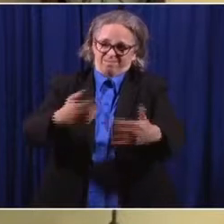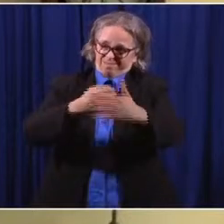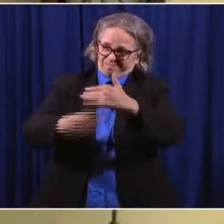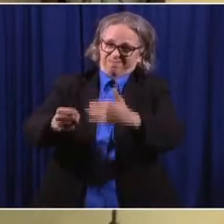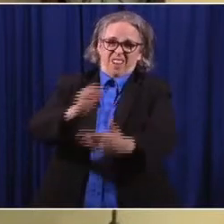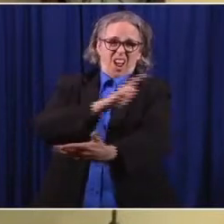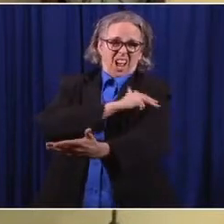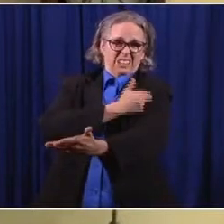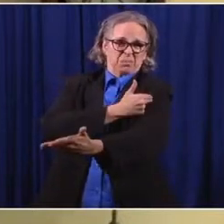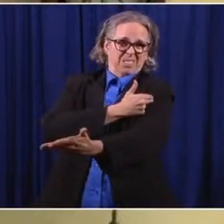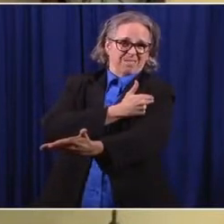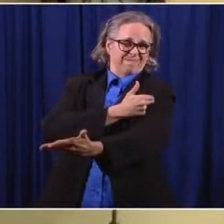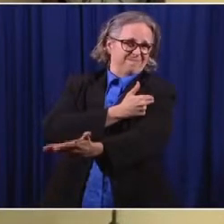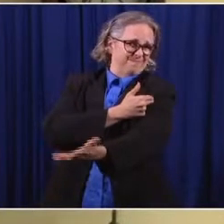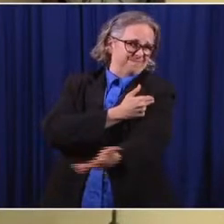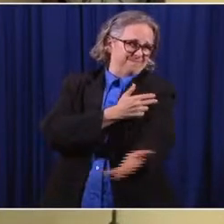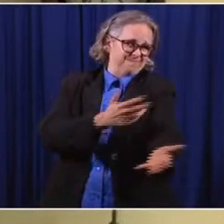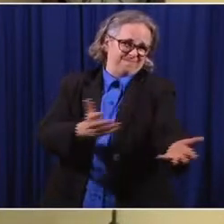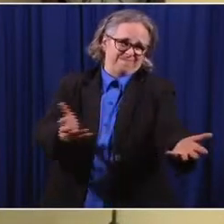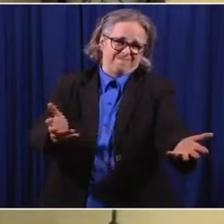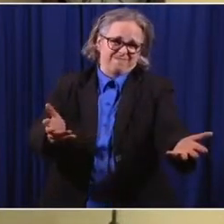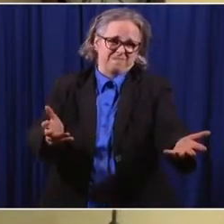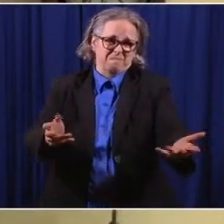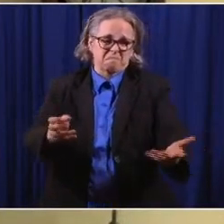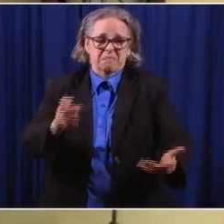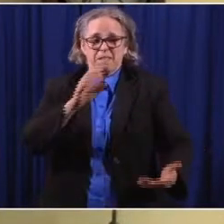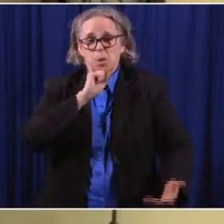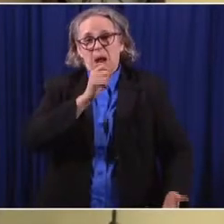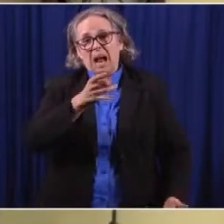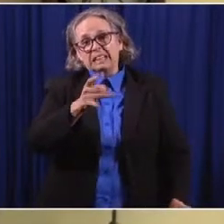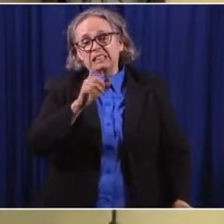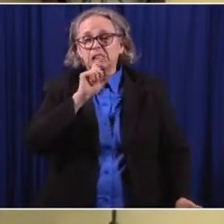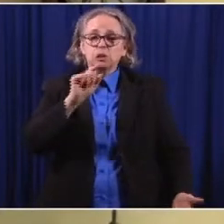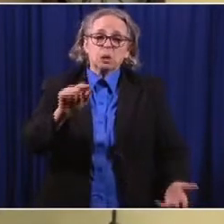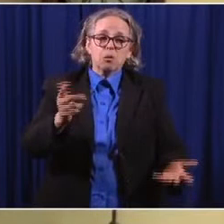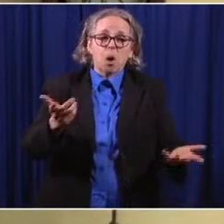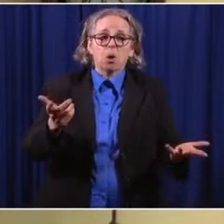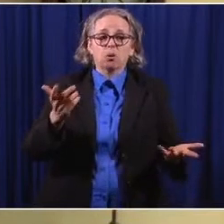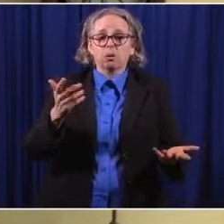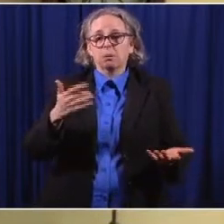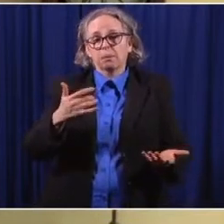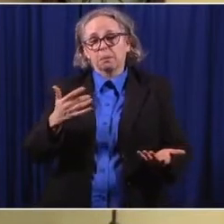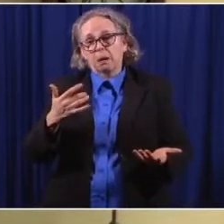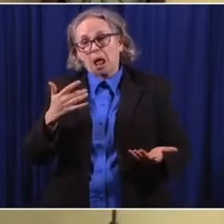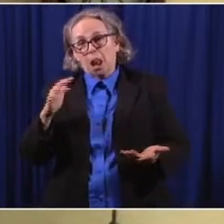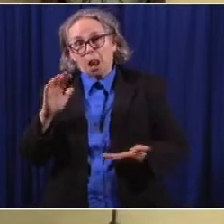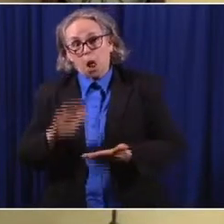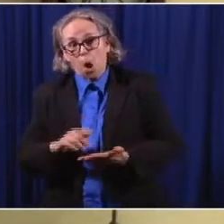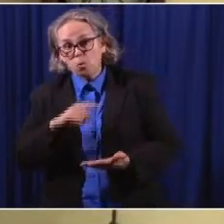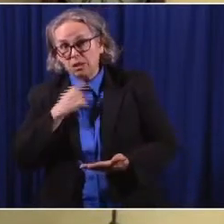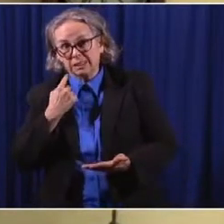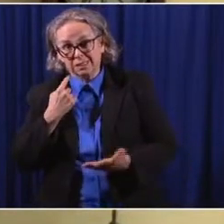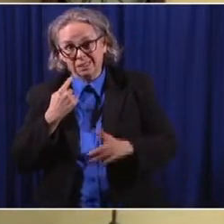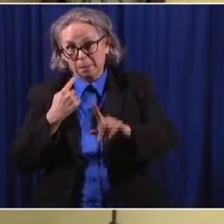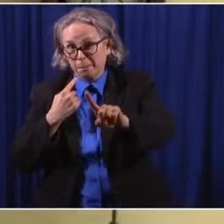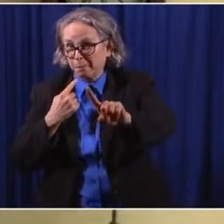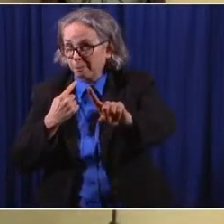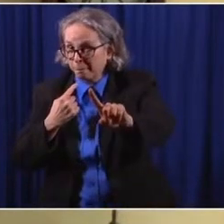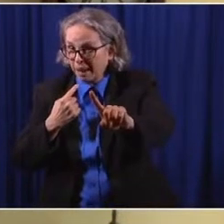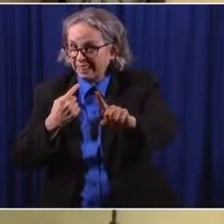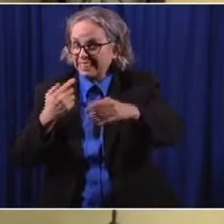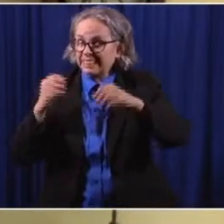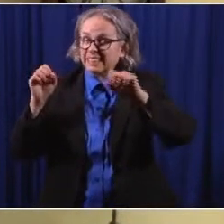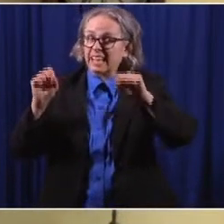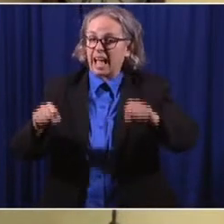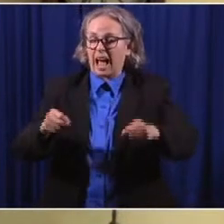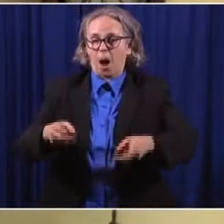less when you're 18 or 20. But we've also had examples of people get very, very, very sick. The